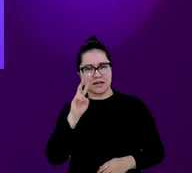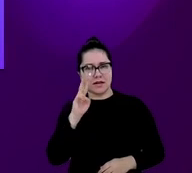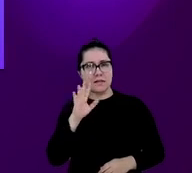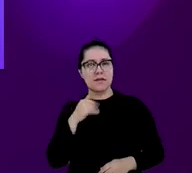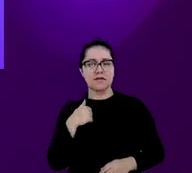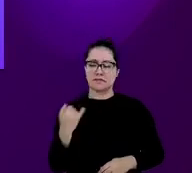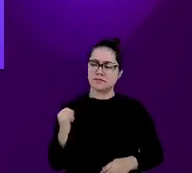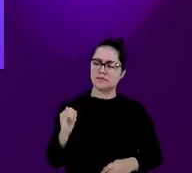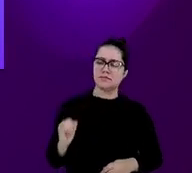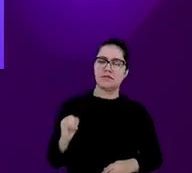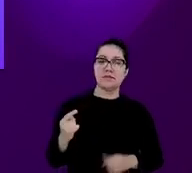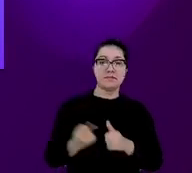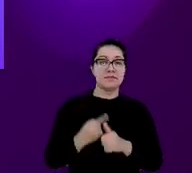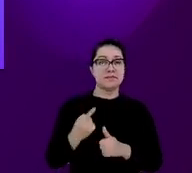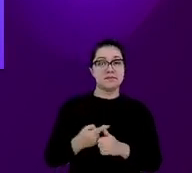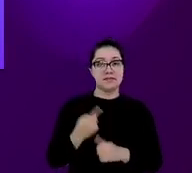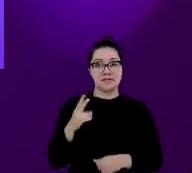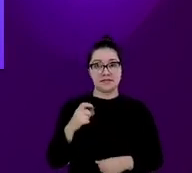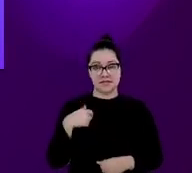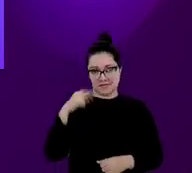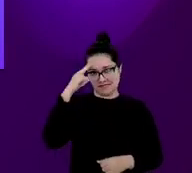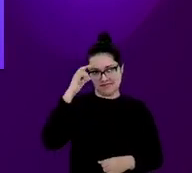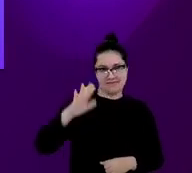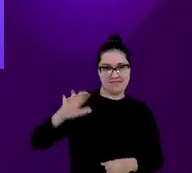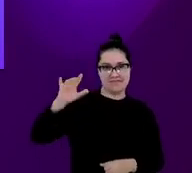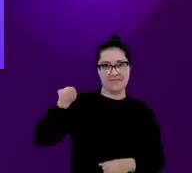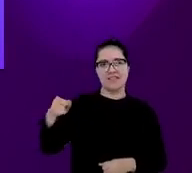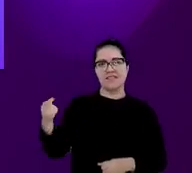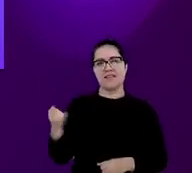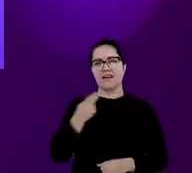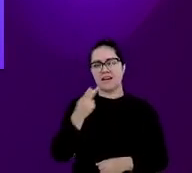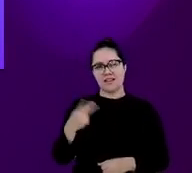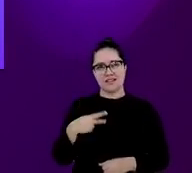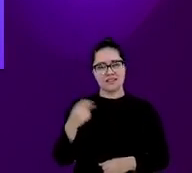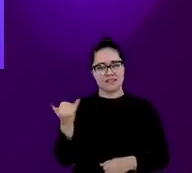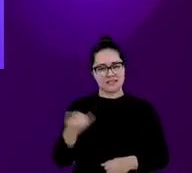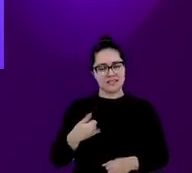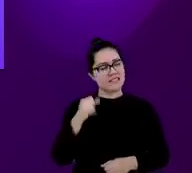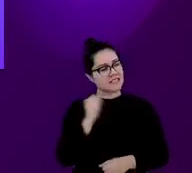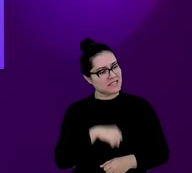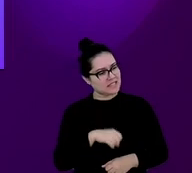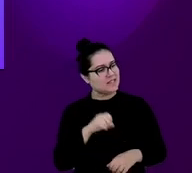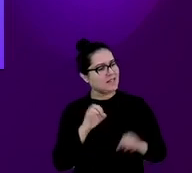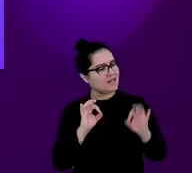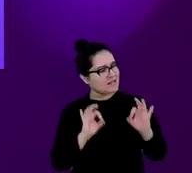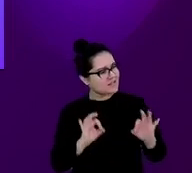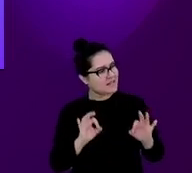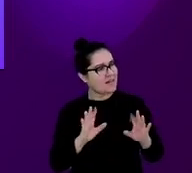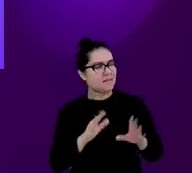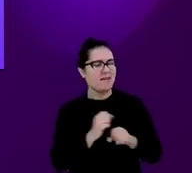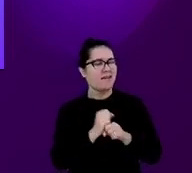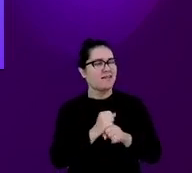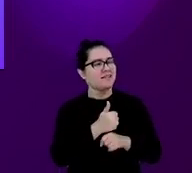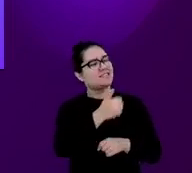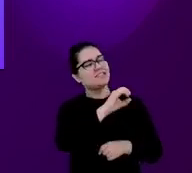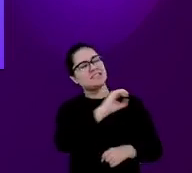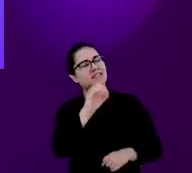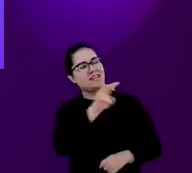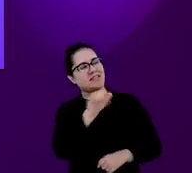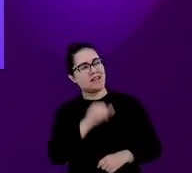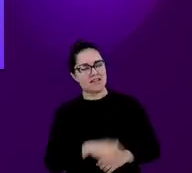told, absolutely, Marcelo, but that will take 100 years. And I hope it do not take 100 years